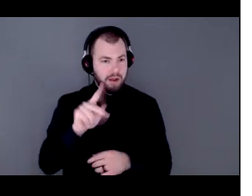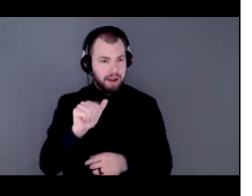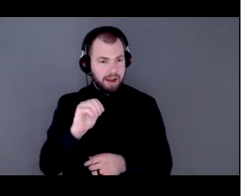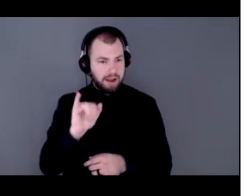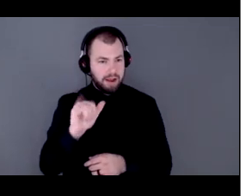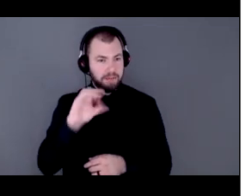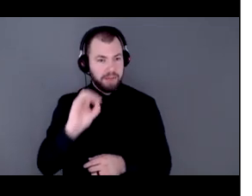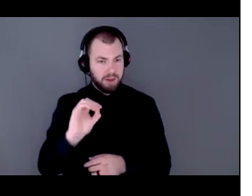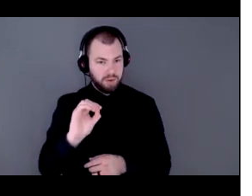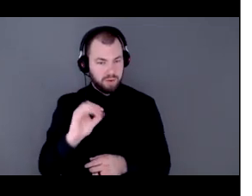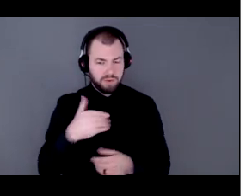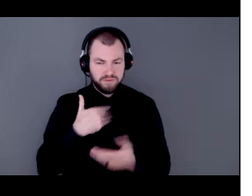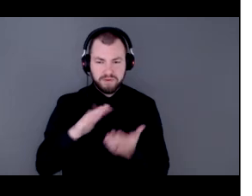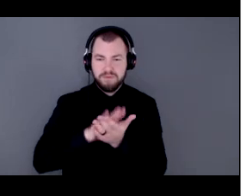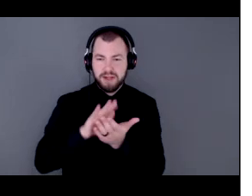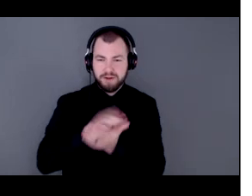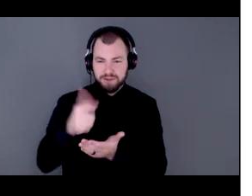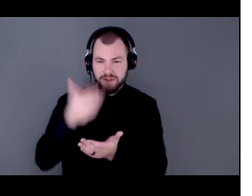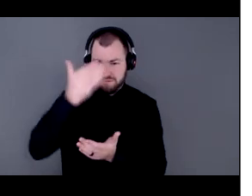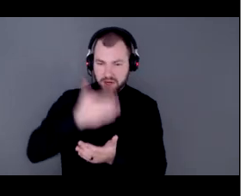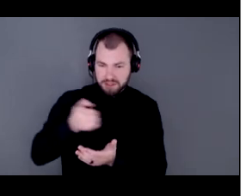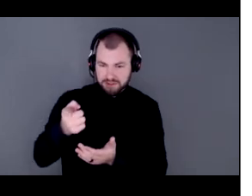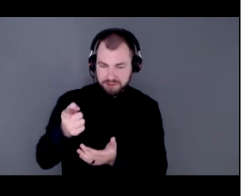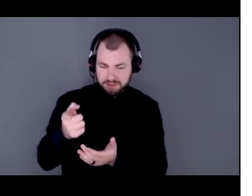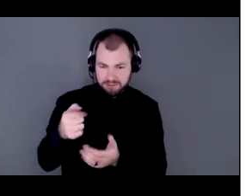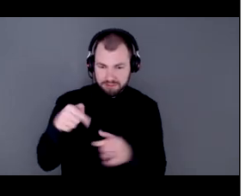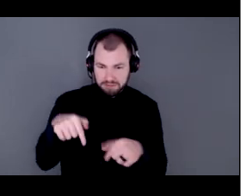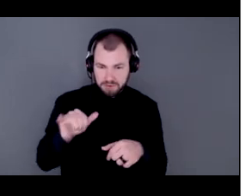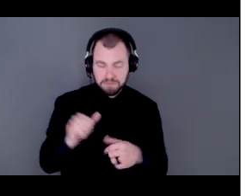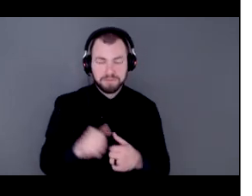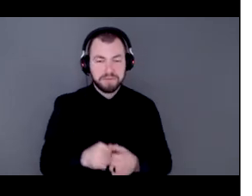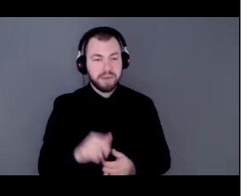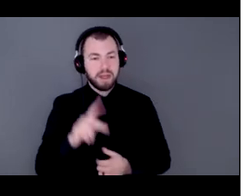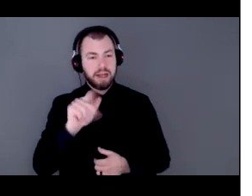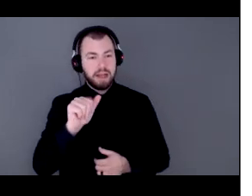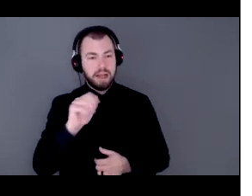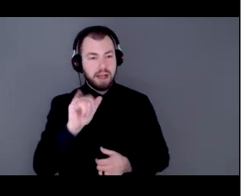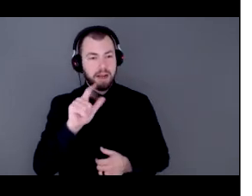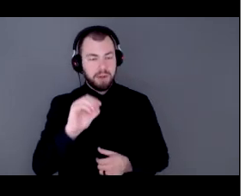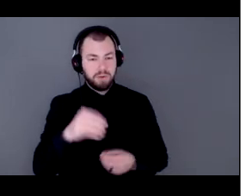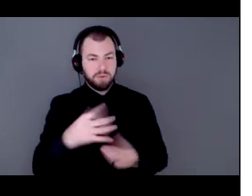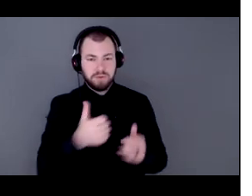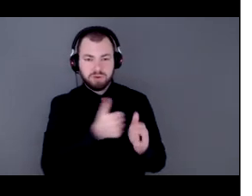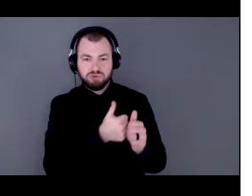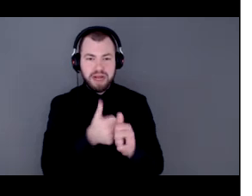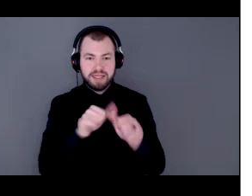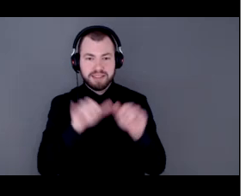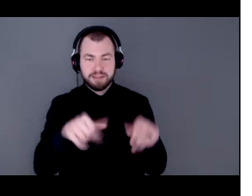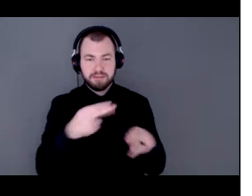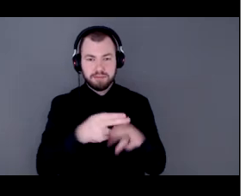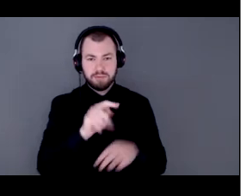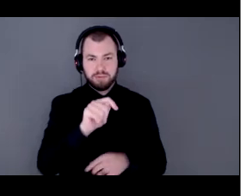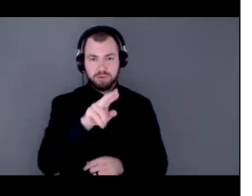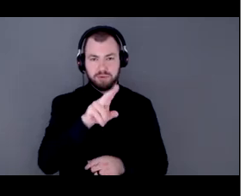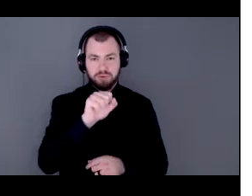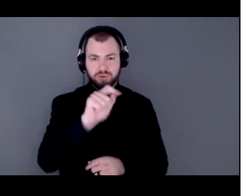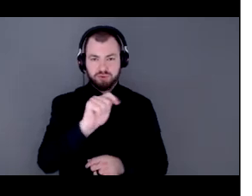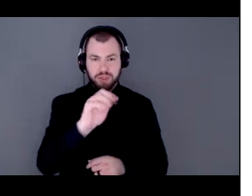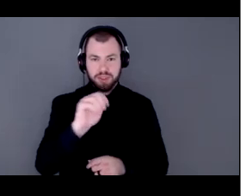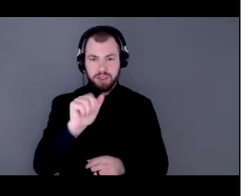out front. Camilo provides a tracking system called Trustmark, and they've come up and they've worked with us to